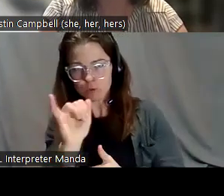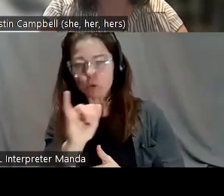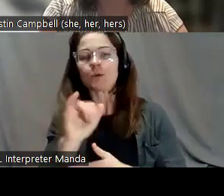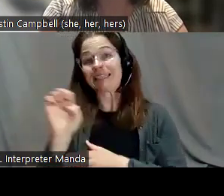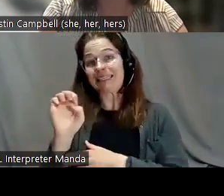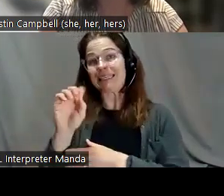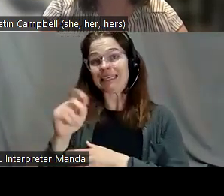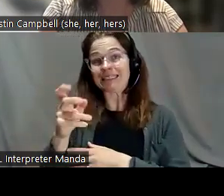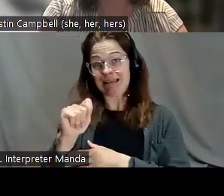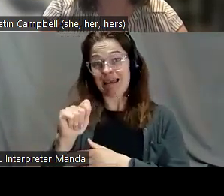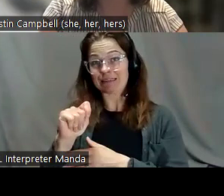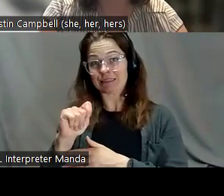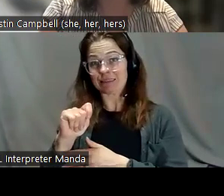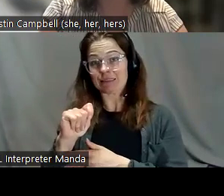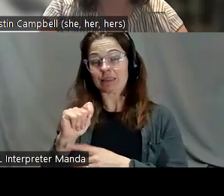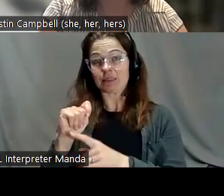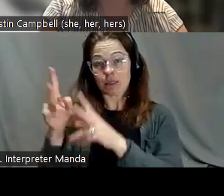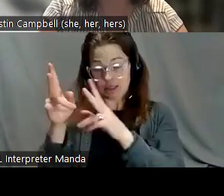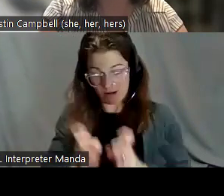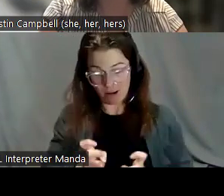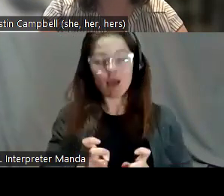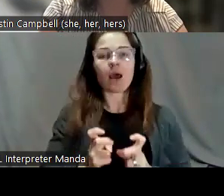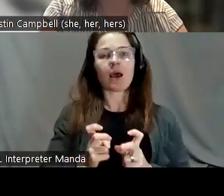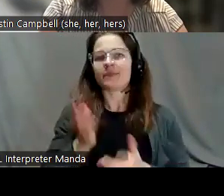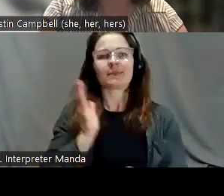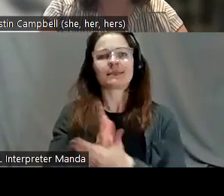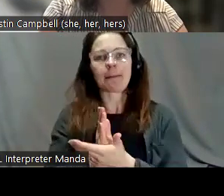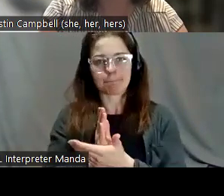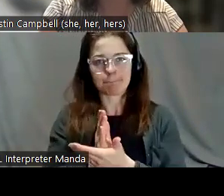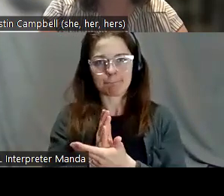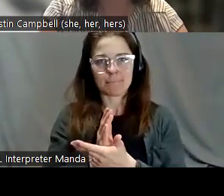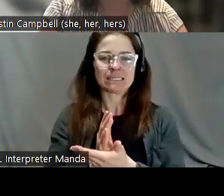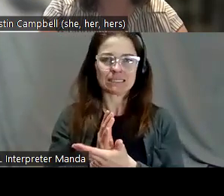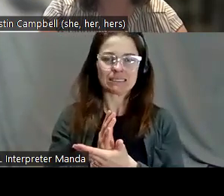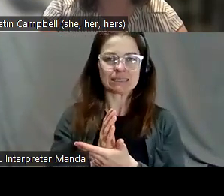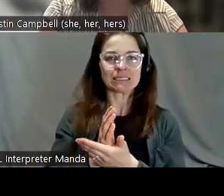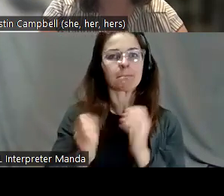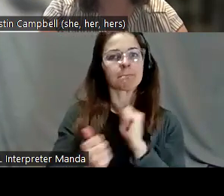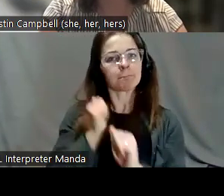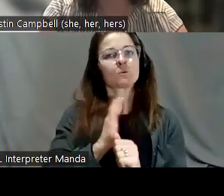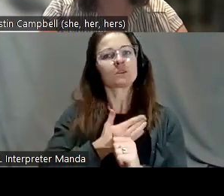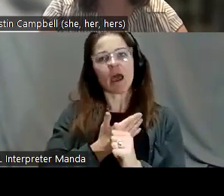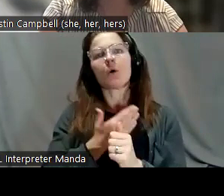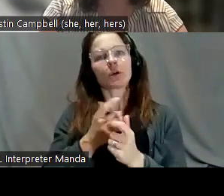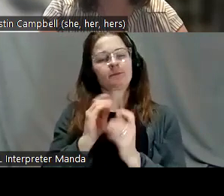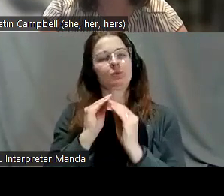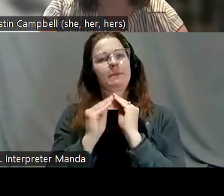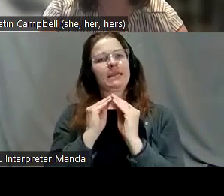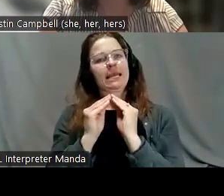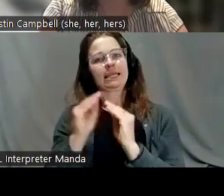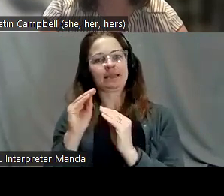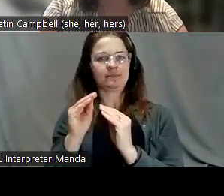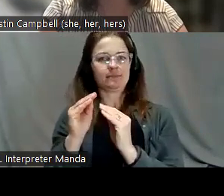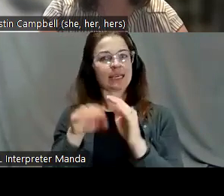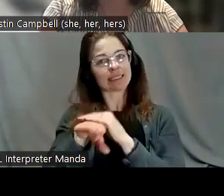were remediated. That has discontinued. It was a primary source for our remediated accessible e-textbooks. So